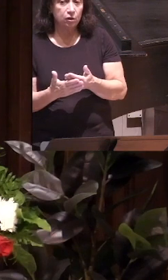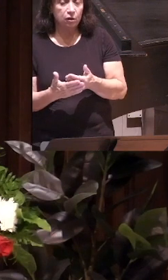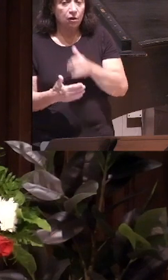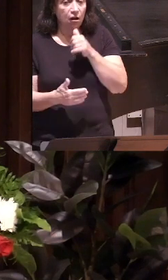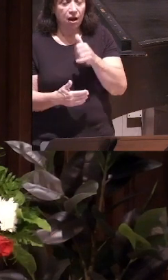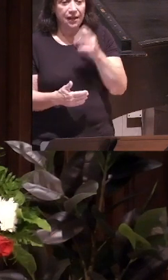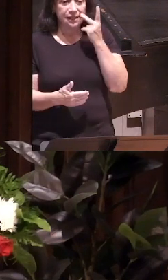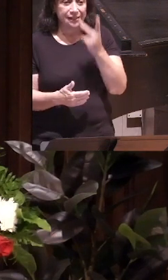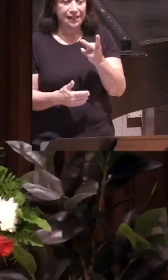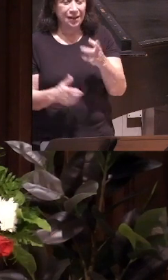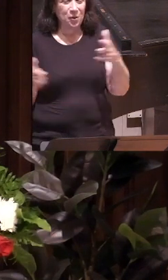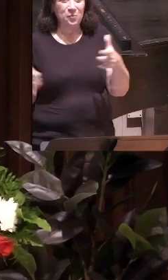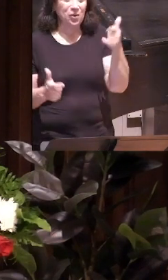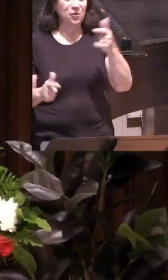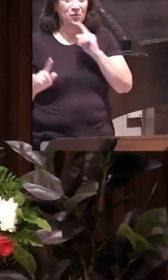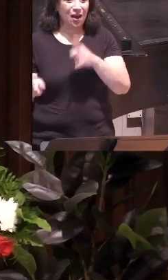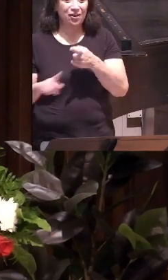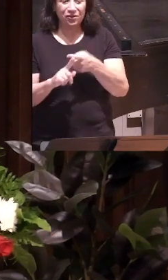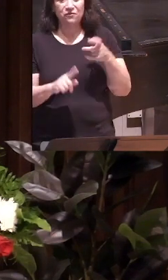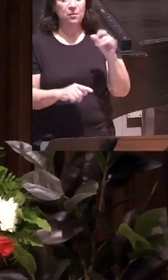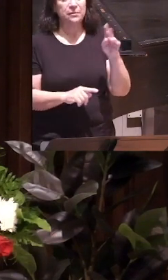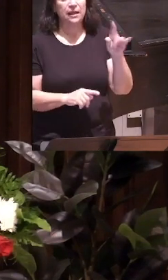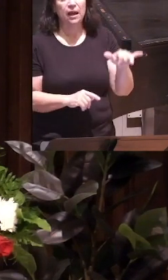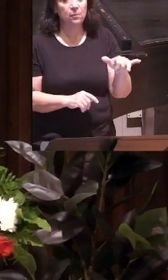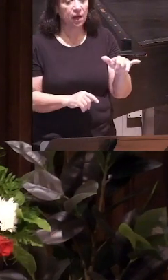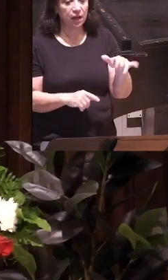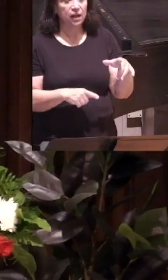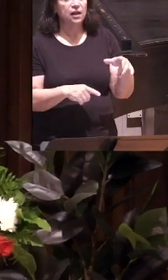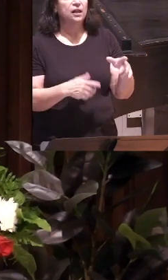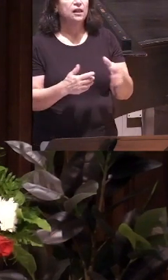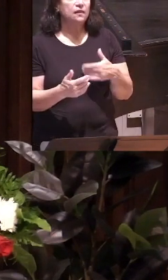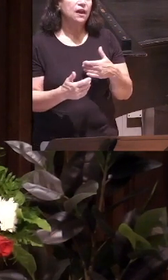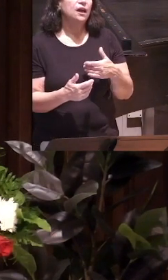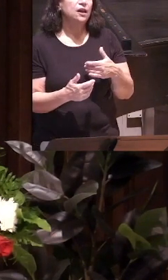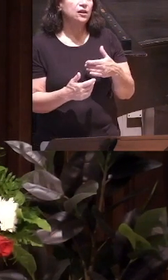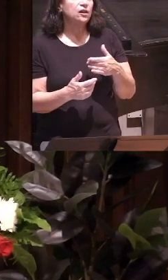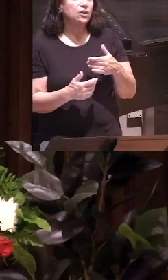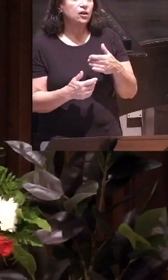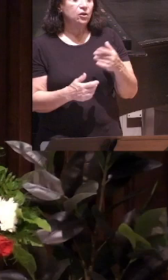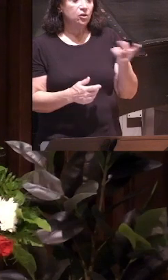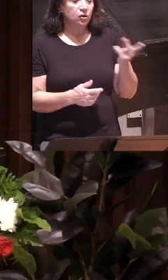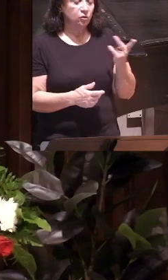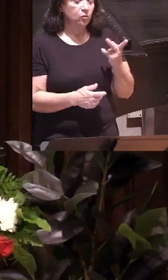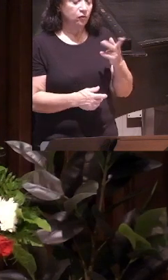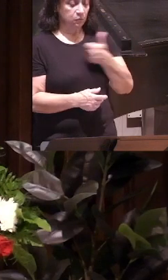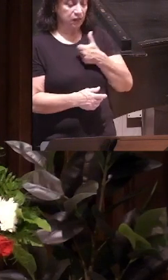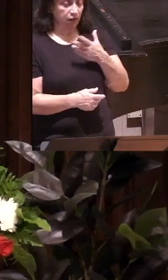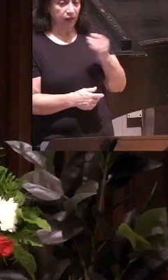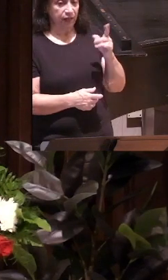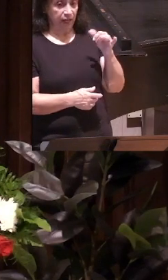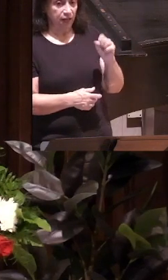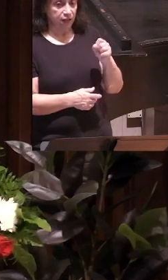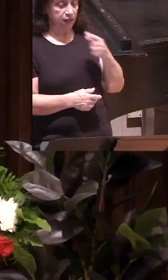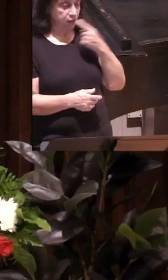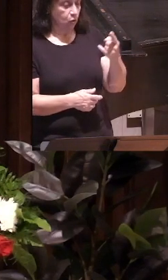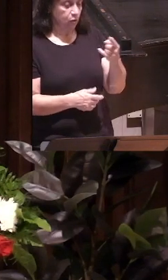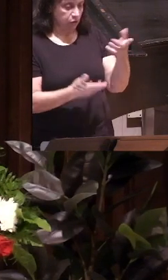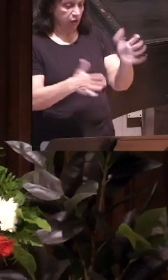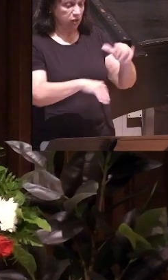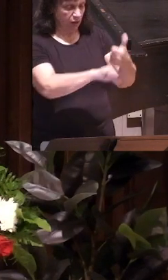I didn't see a bigger reaction out of Tammy than when Dennis and I told her it's done.